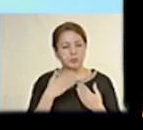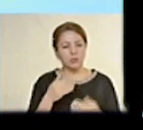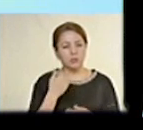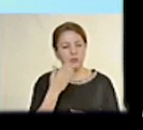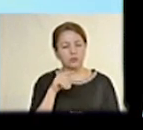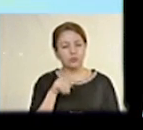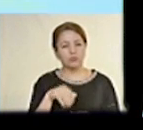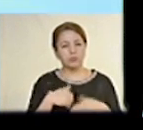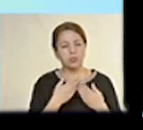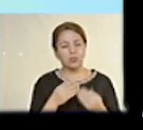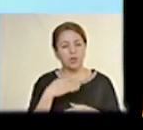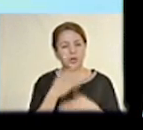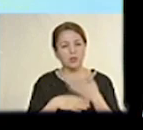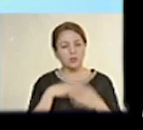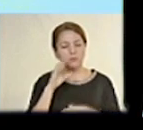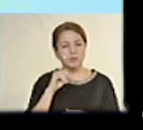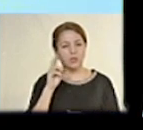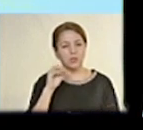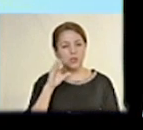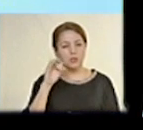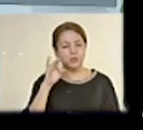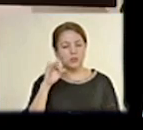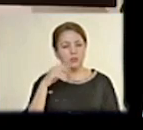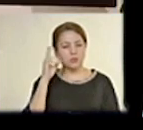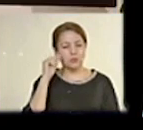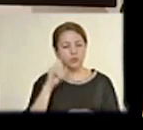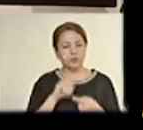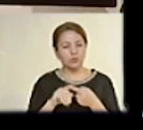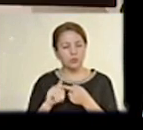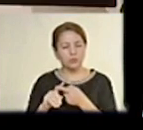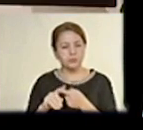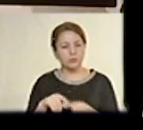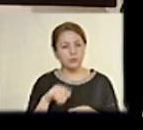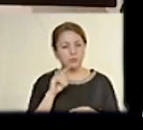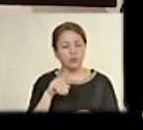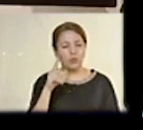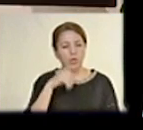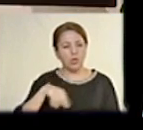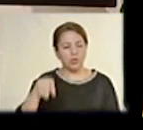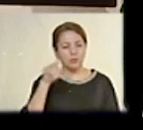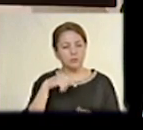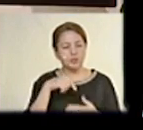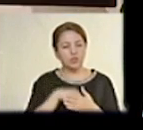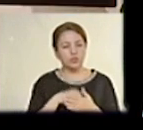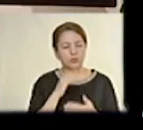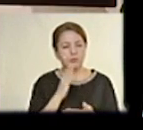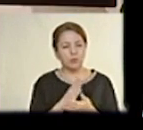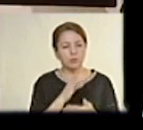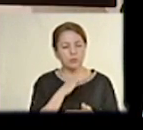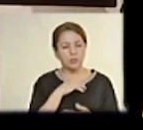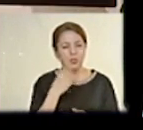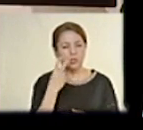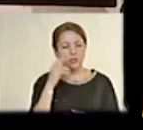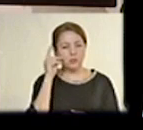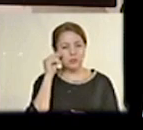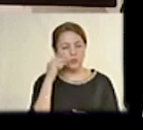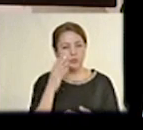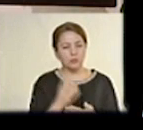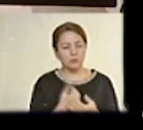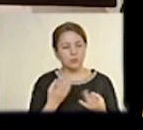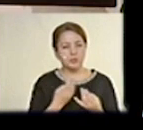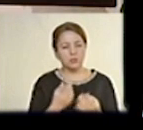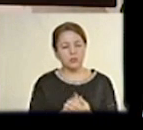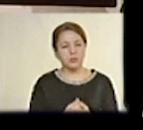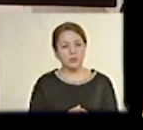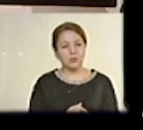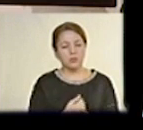shu berilgan aralash va kasr sonlarini qo'shganingizda mana bu aylanamizda ichida turgan ikki sonni kelib chiqish kerak.